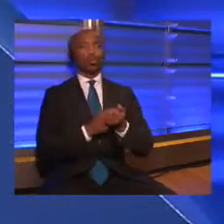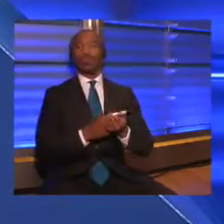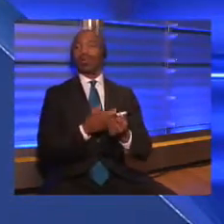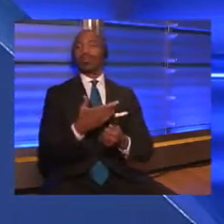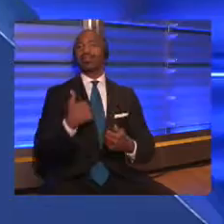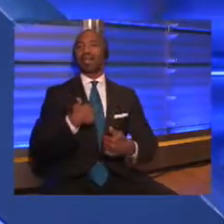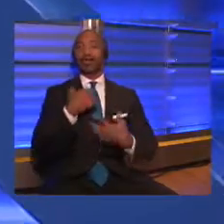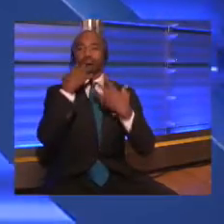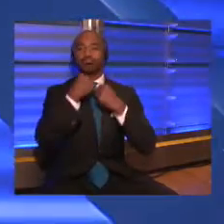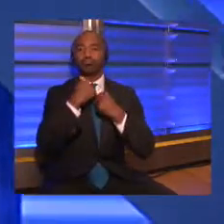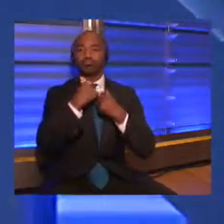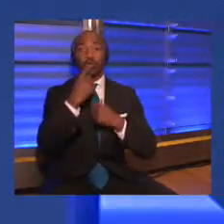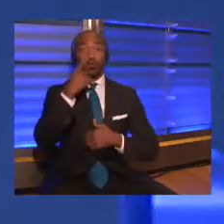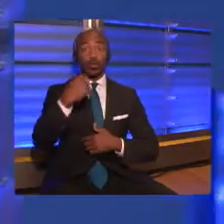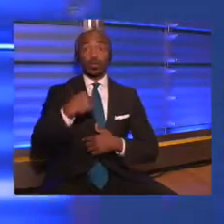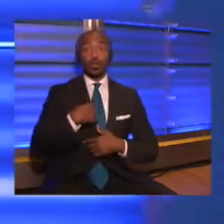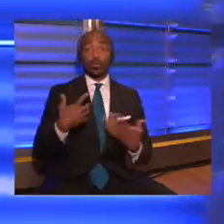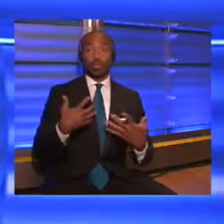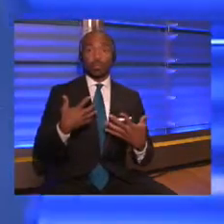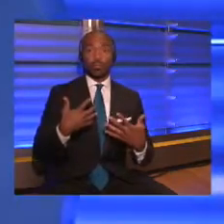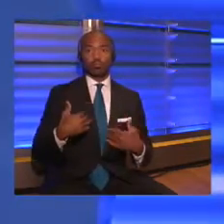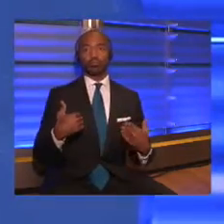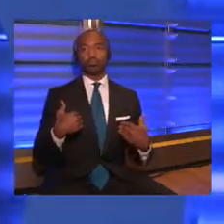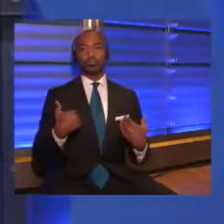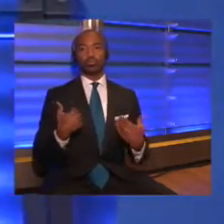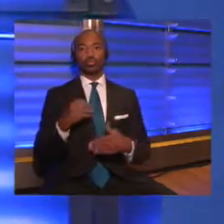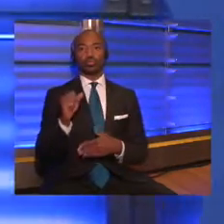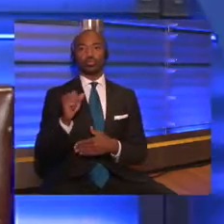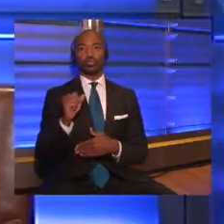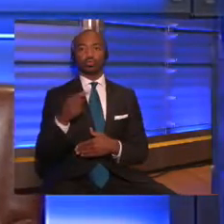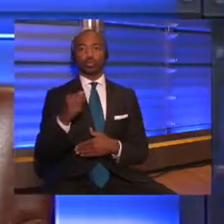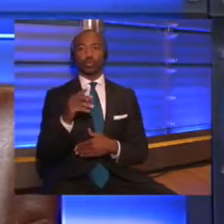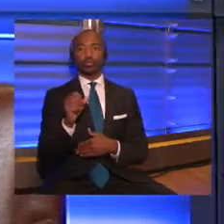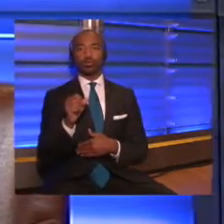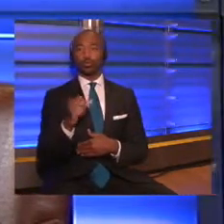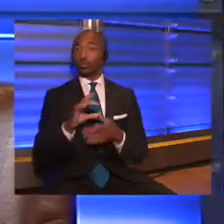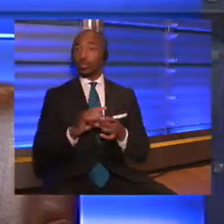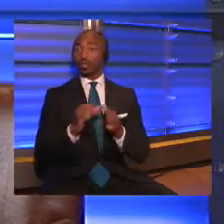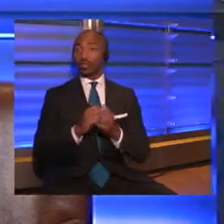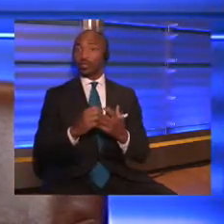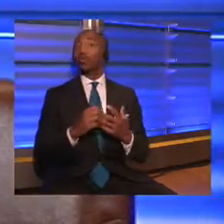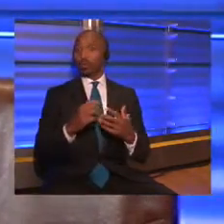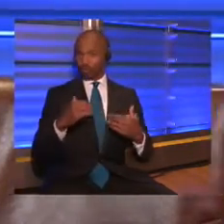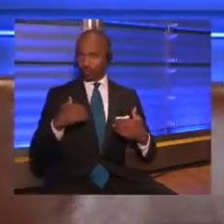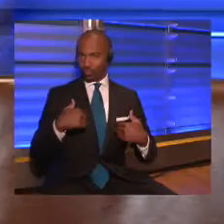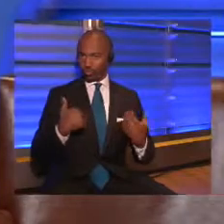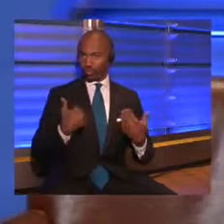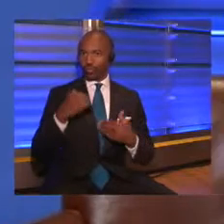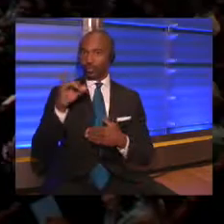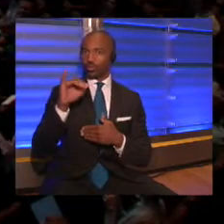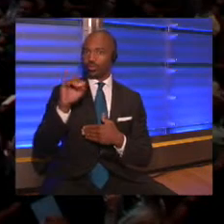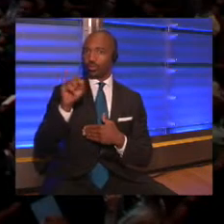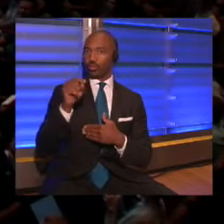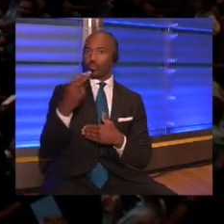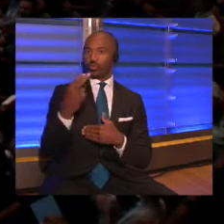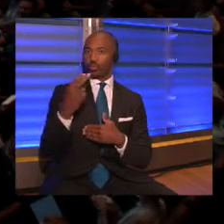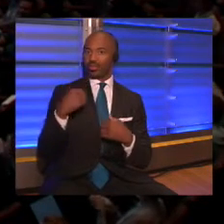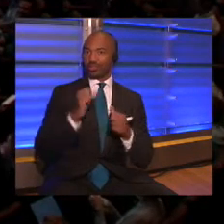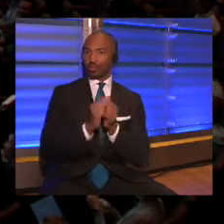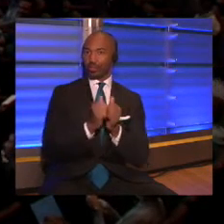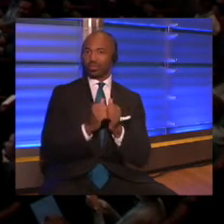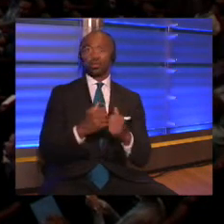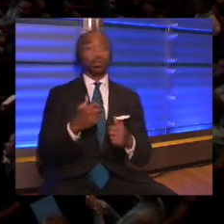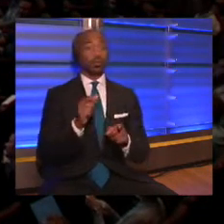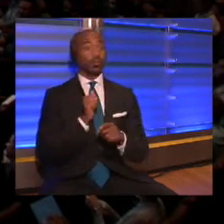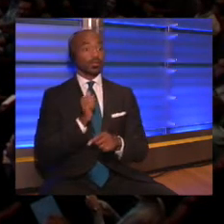all about youth sports. There it is. We're all about youth sports. And I've coached over the past 4 years over 10